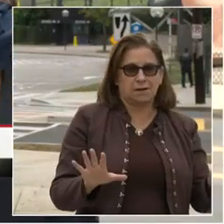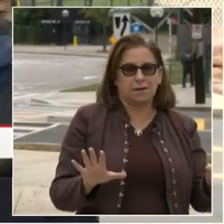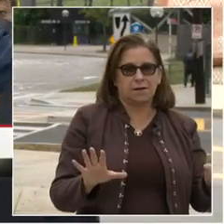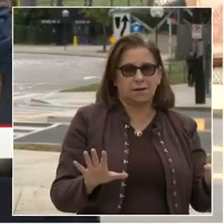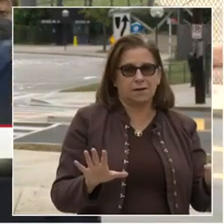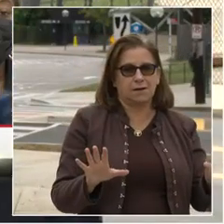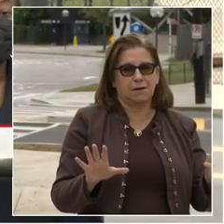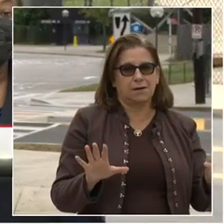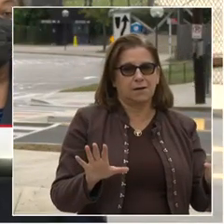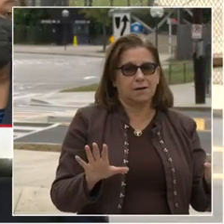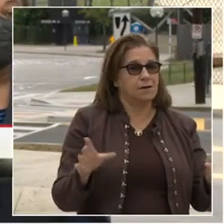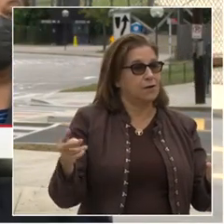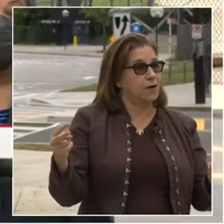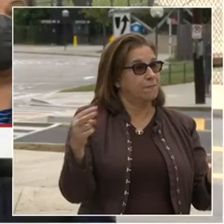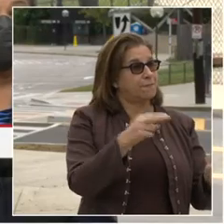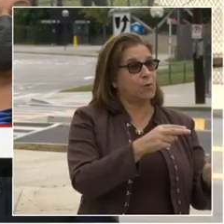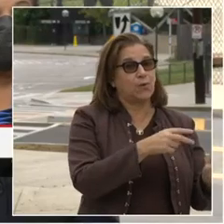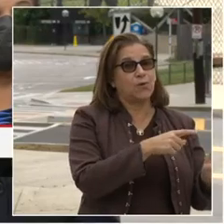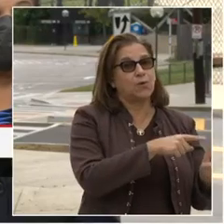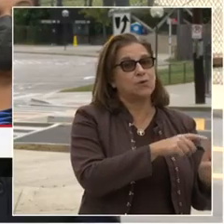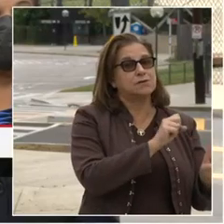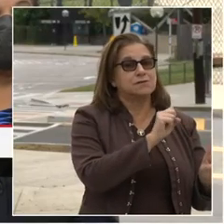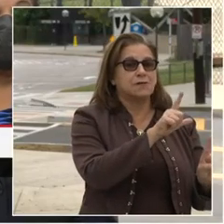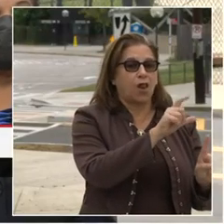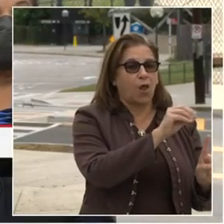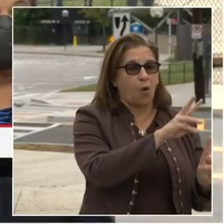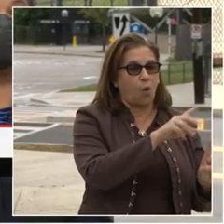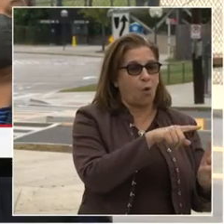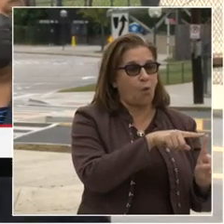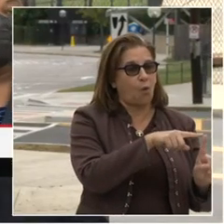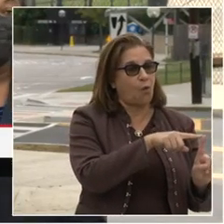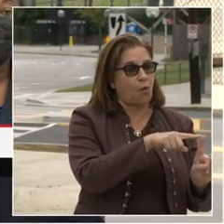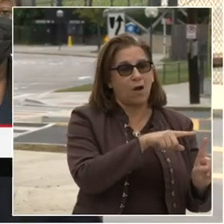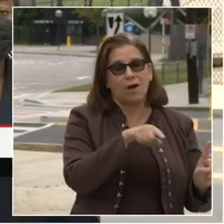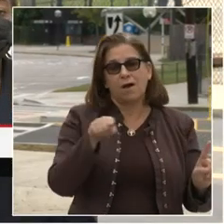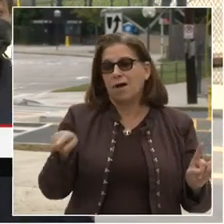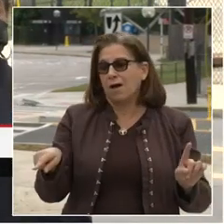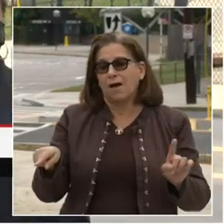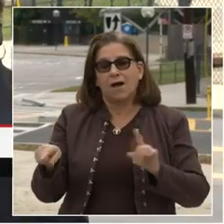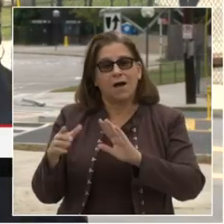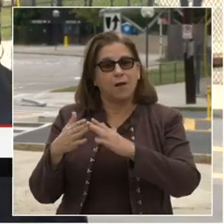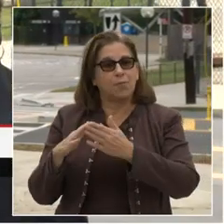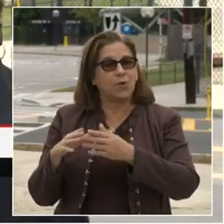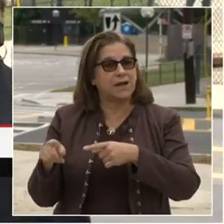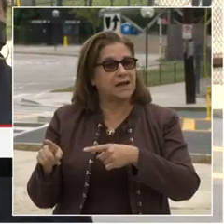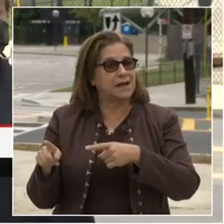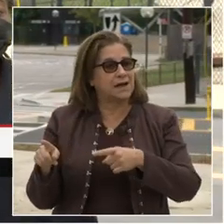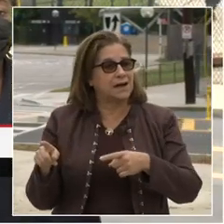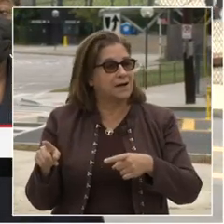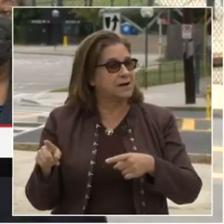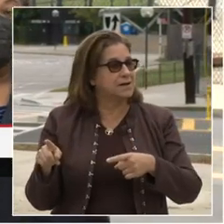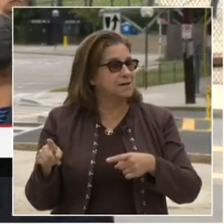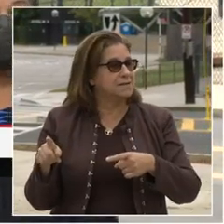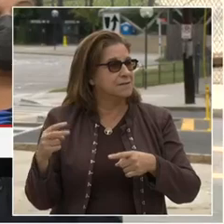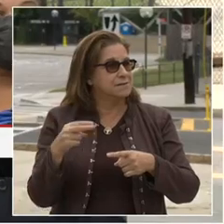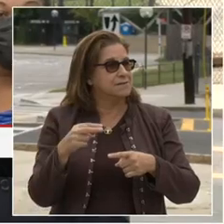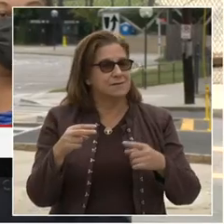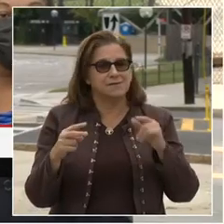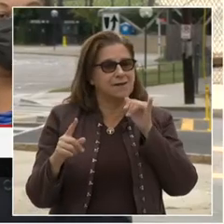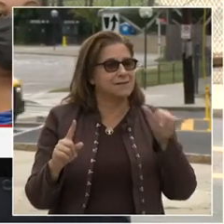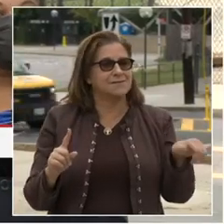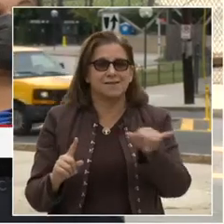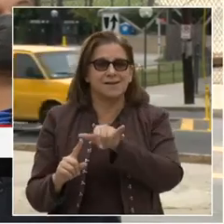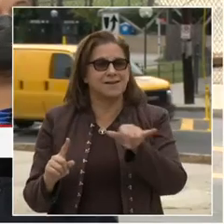hand, we need more community input. Not all projects and interventions are the same. And so where we can have